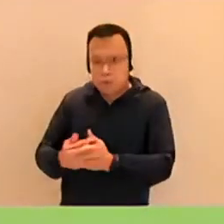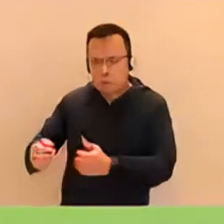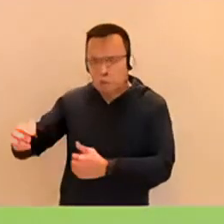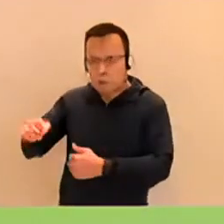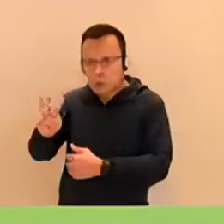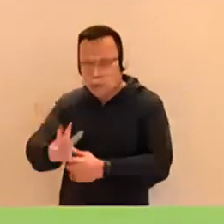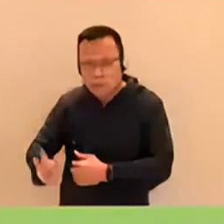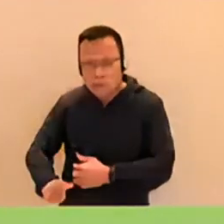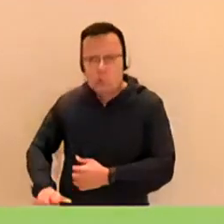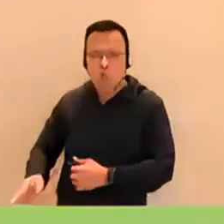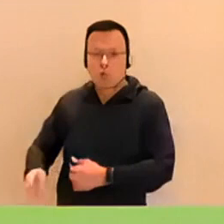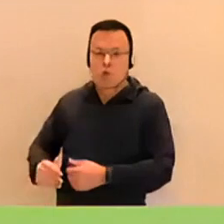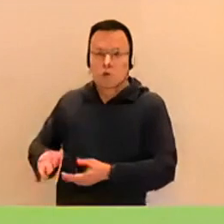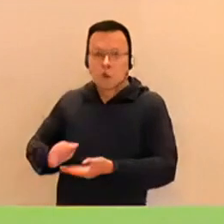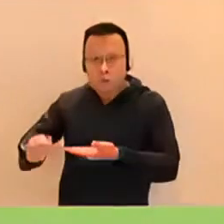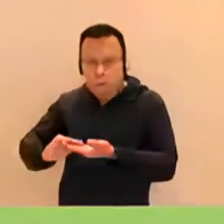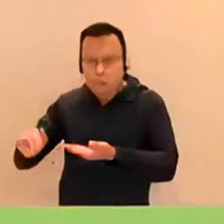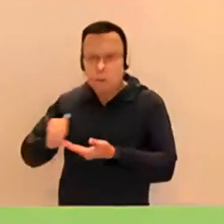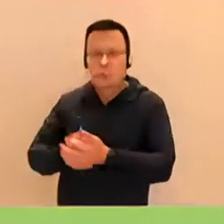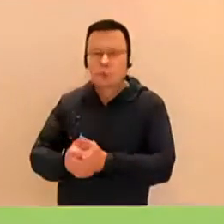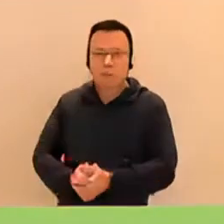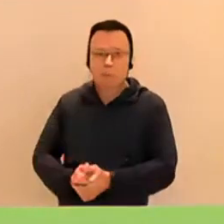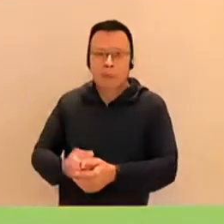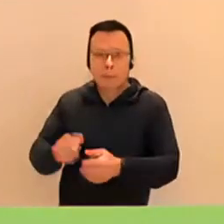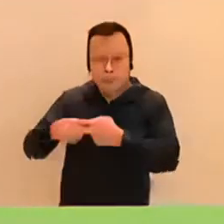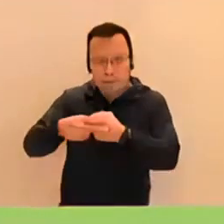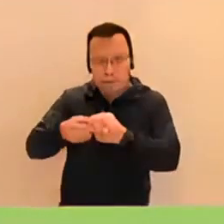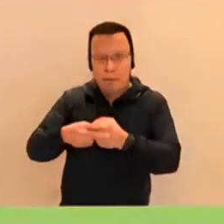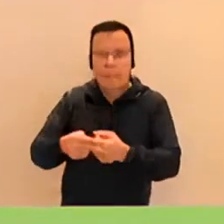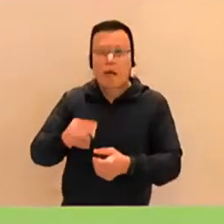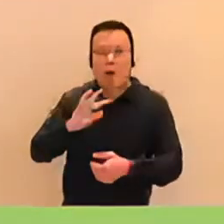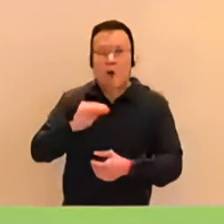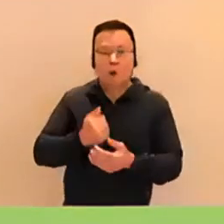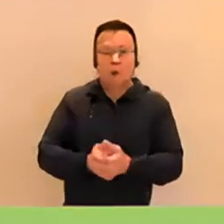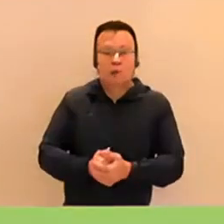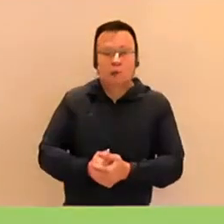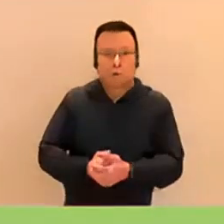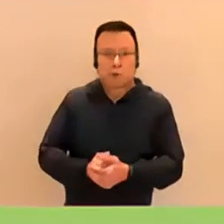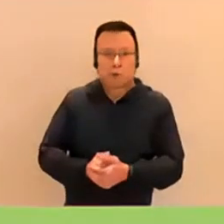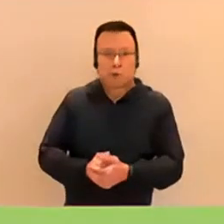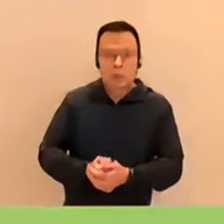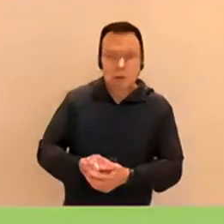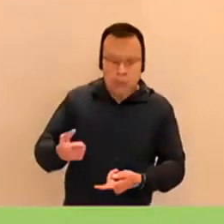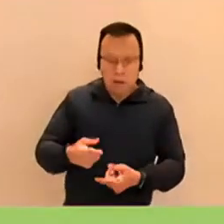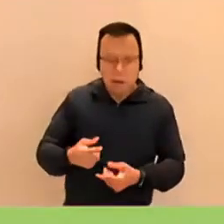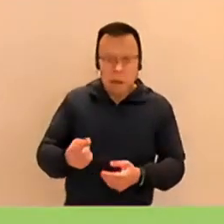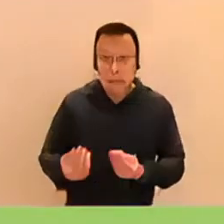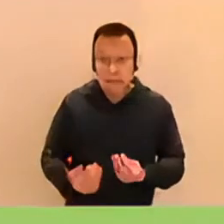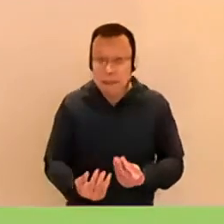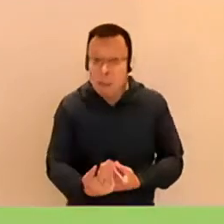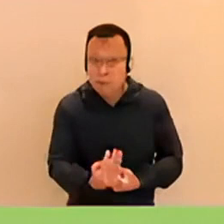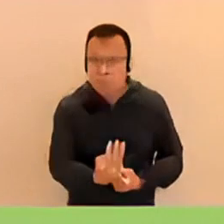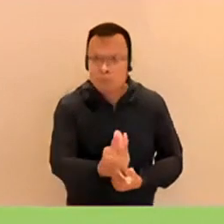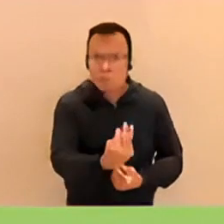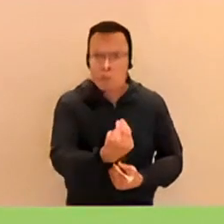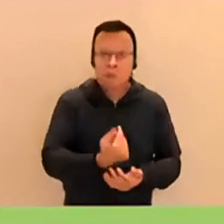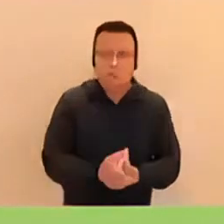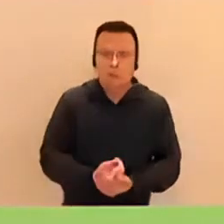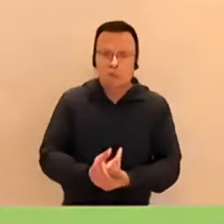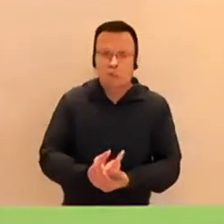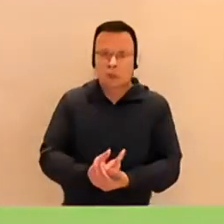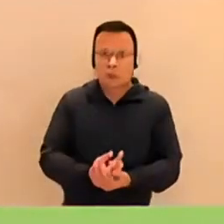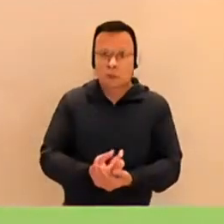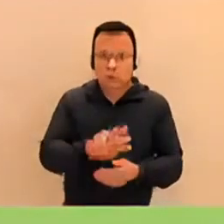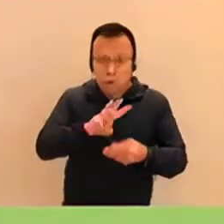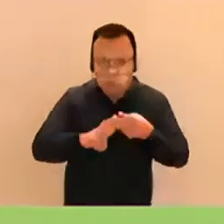the hard coral communities with ecological values along the shorelines of existing islands. Last but not least,